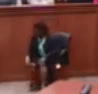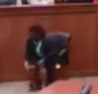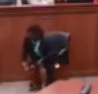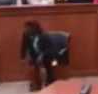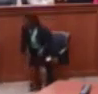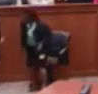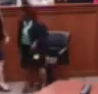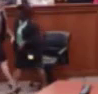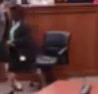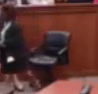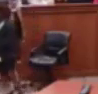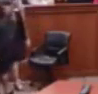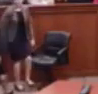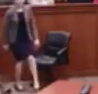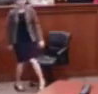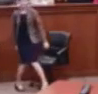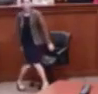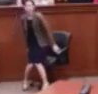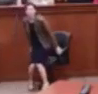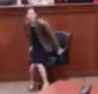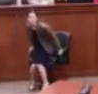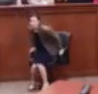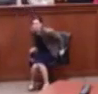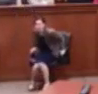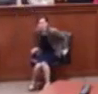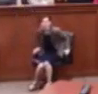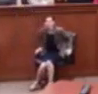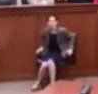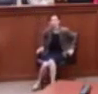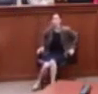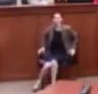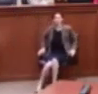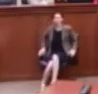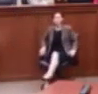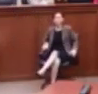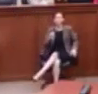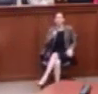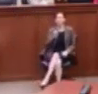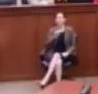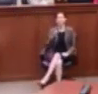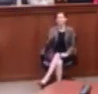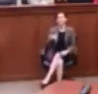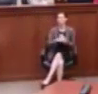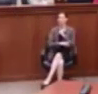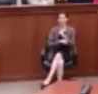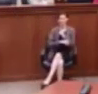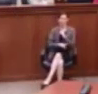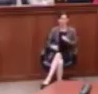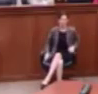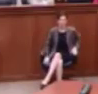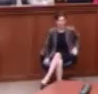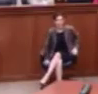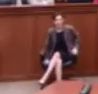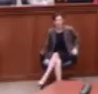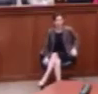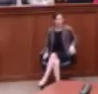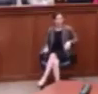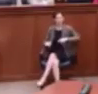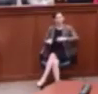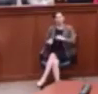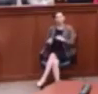Parish Career and Technical Education Center. Perfect. Opened in August, so we're brand new. It was a brainchild